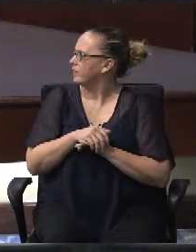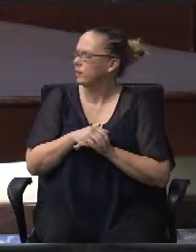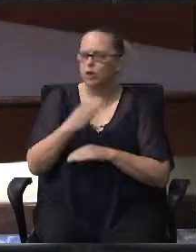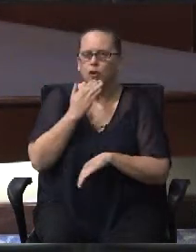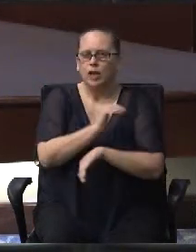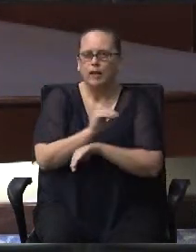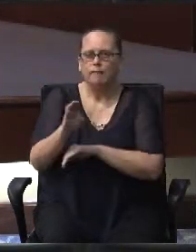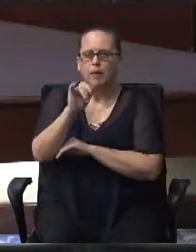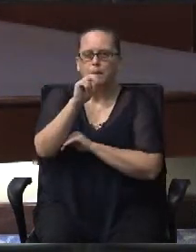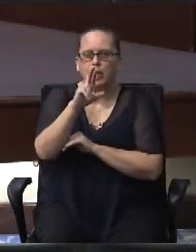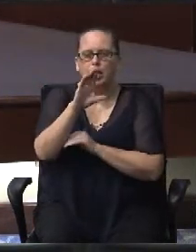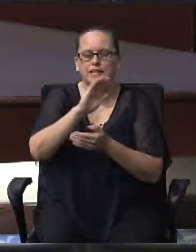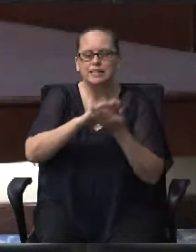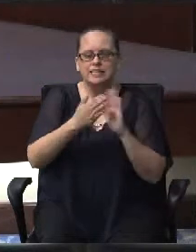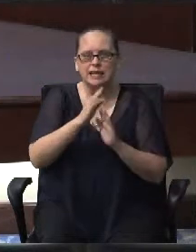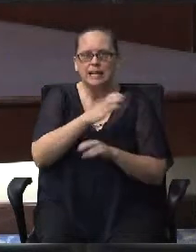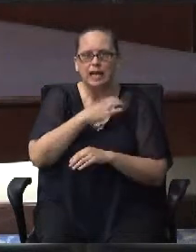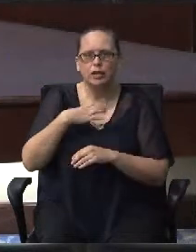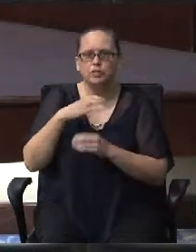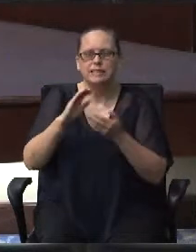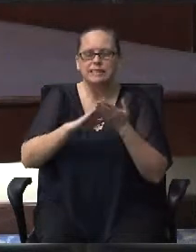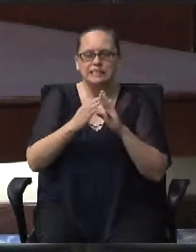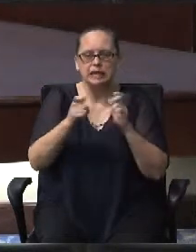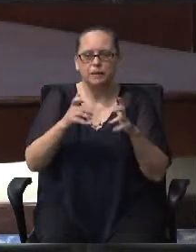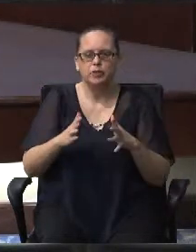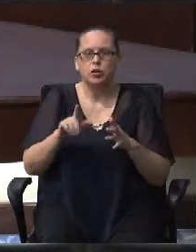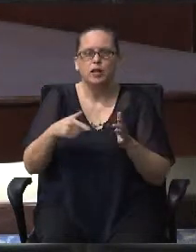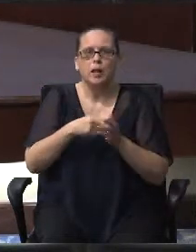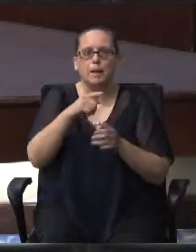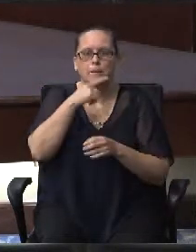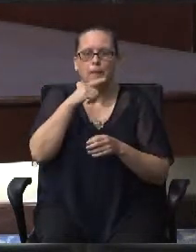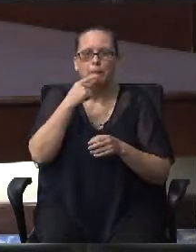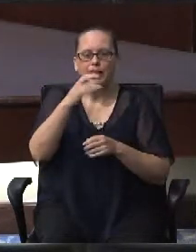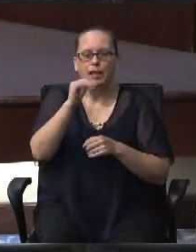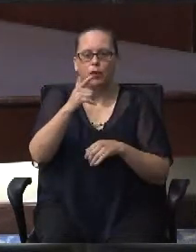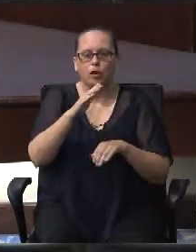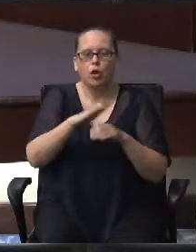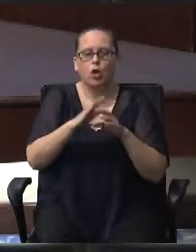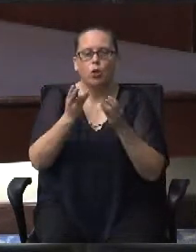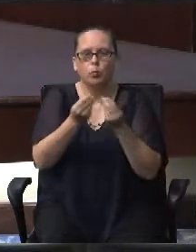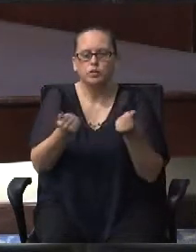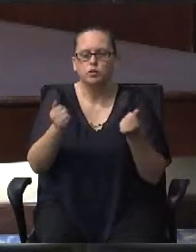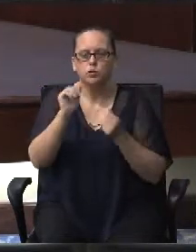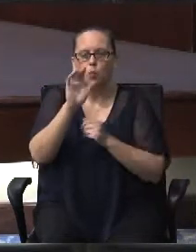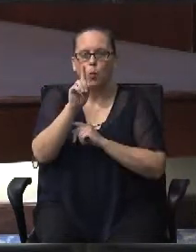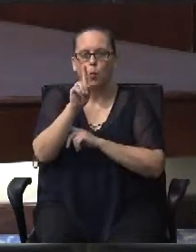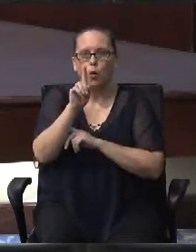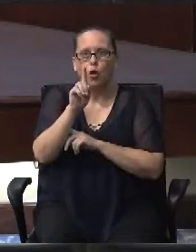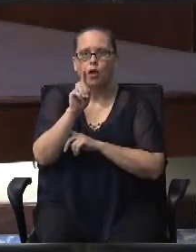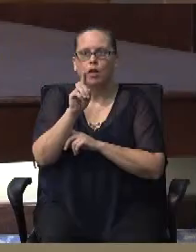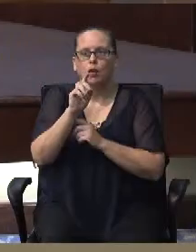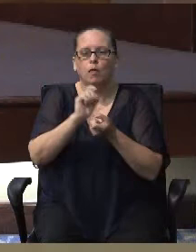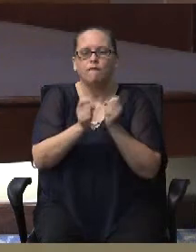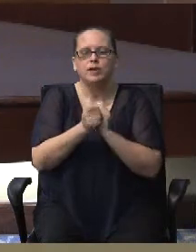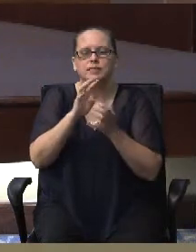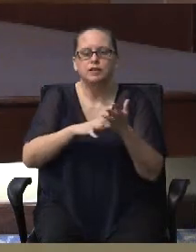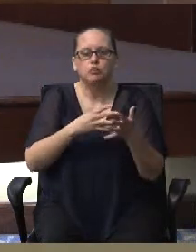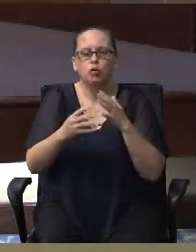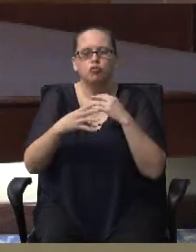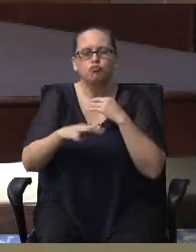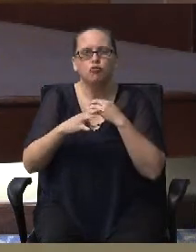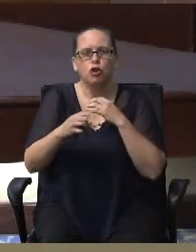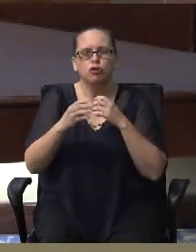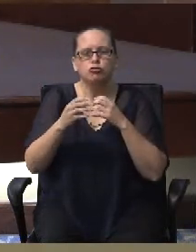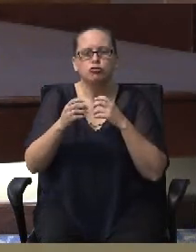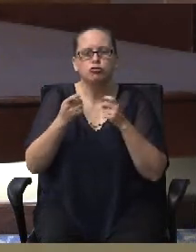Good evening, Mayor, City Council, and City Manager. This is a public hearing on a resolution, 1, revising the schedule of drainage charges